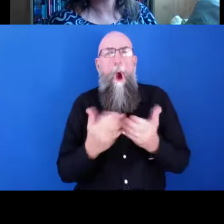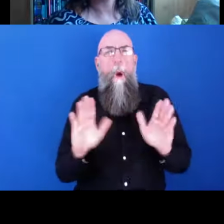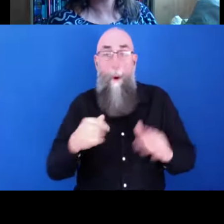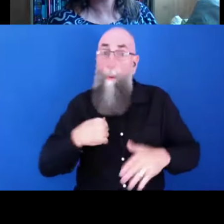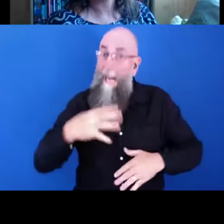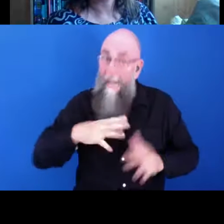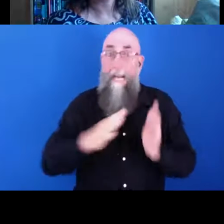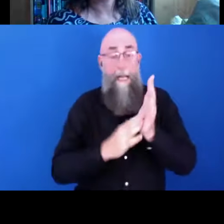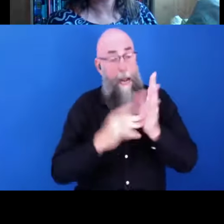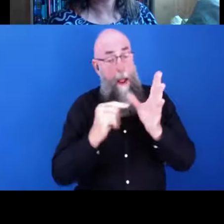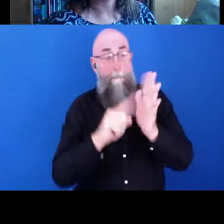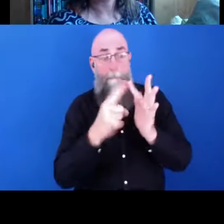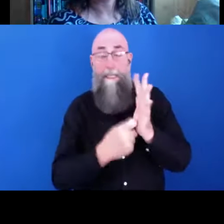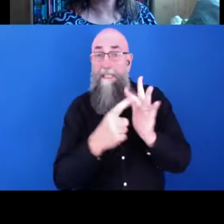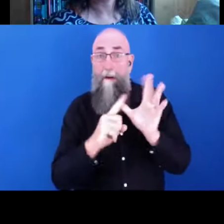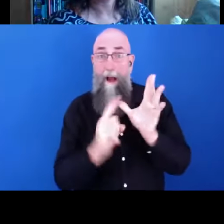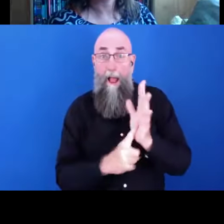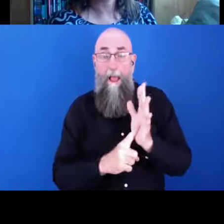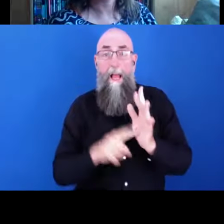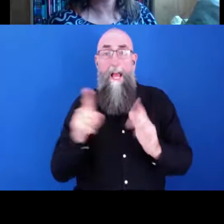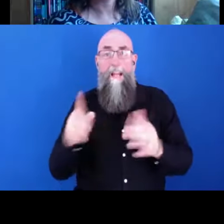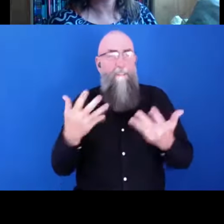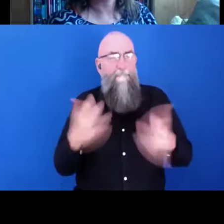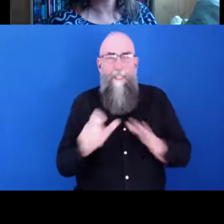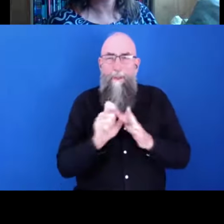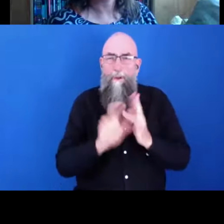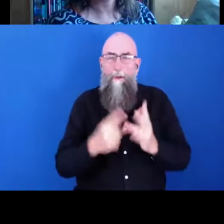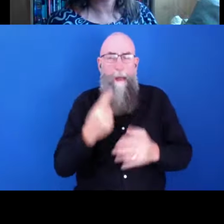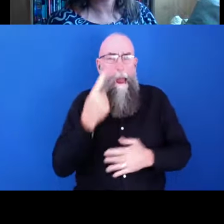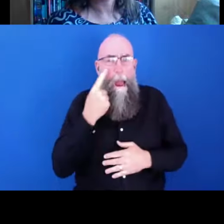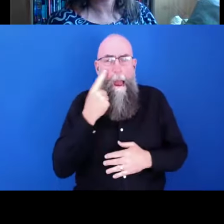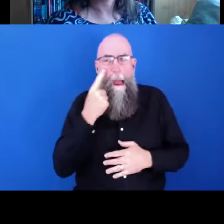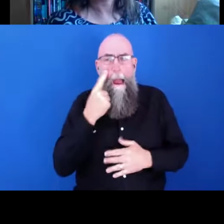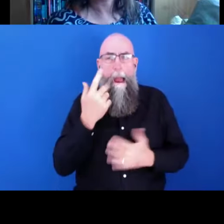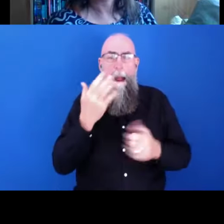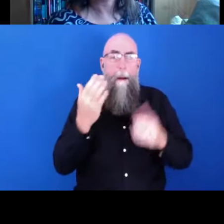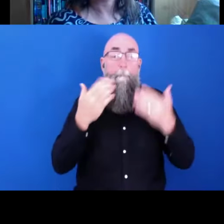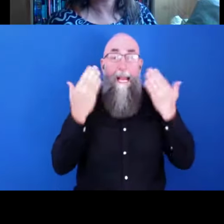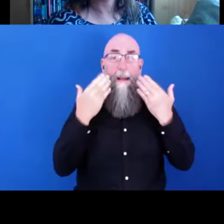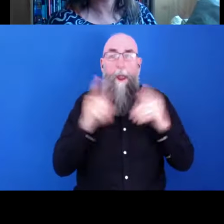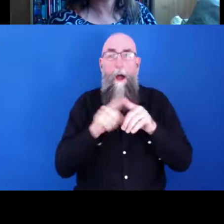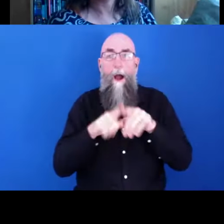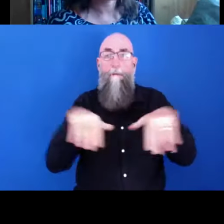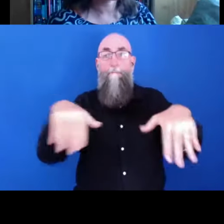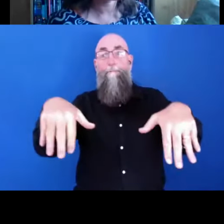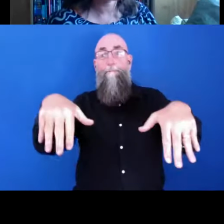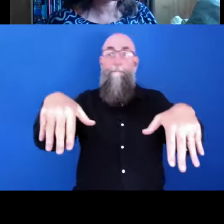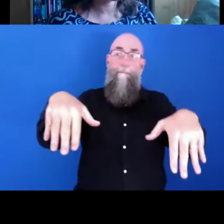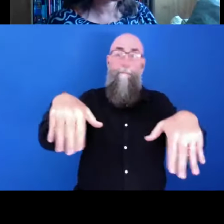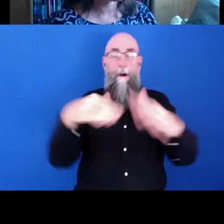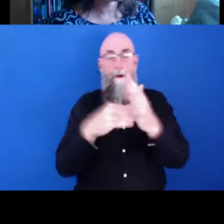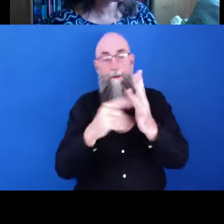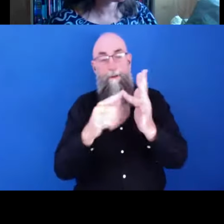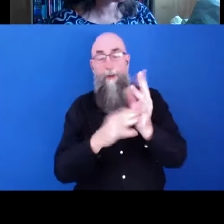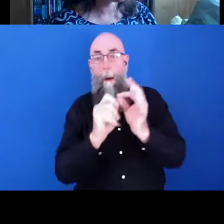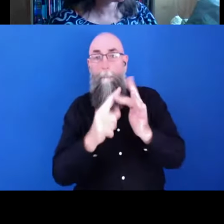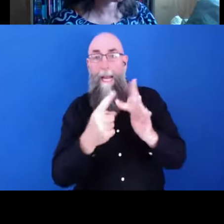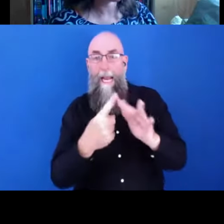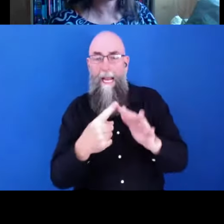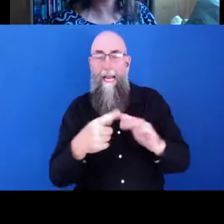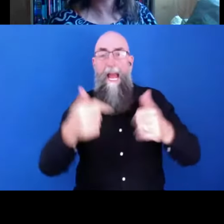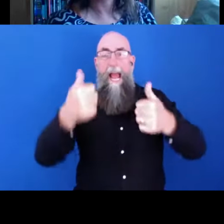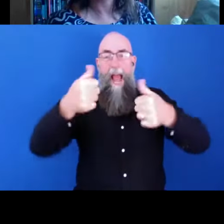So she got those and she did a bunch of experimentation with, with zombie makeup. And then I think around that time, Billie Eilish did,